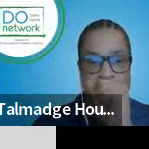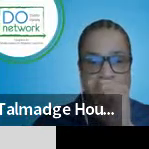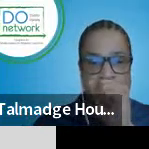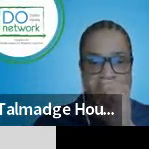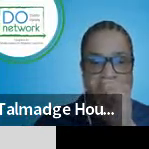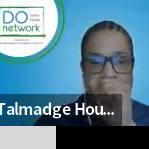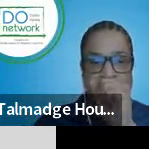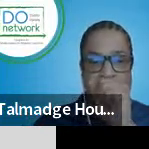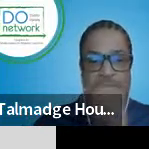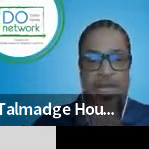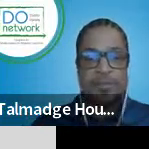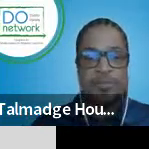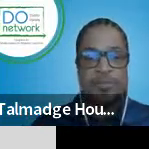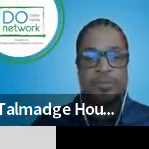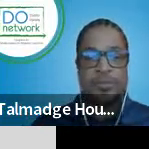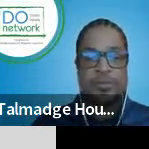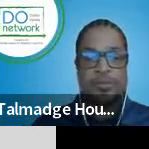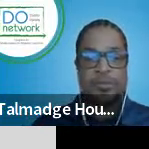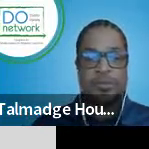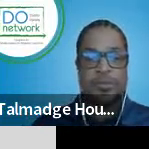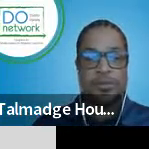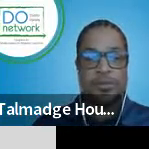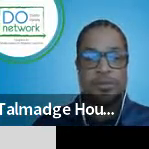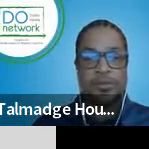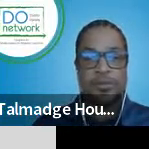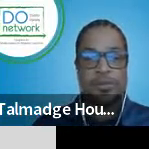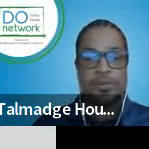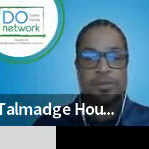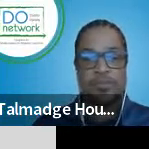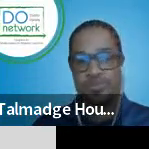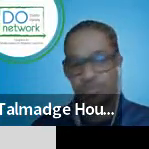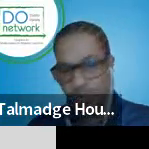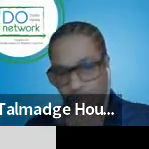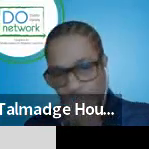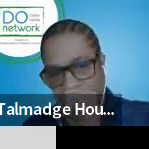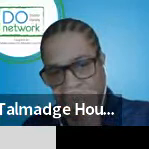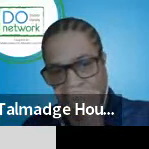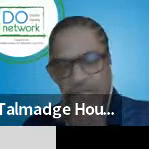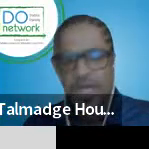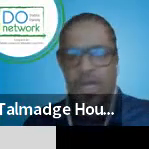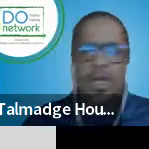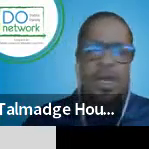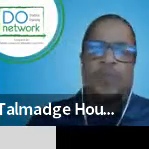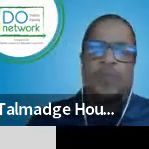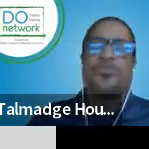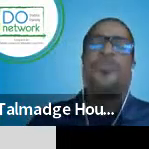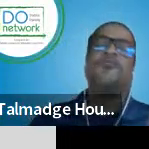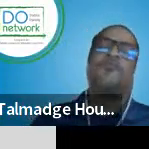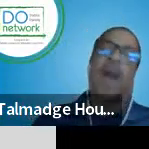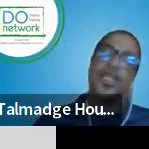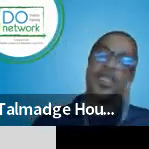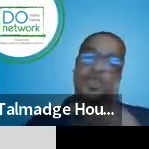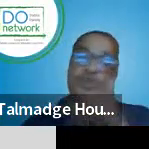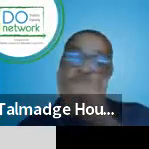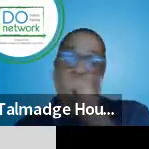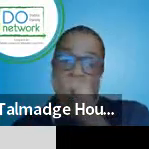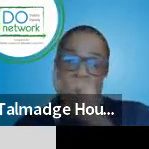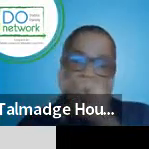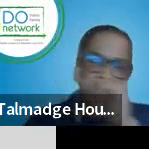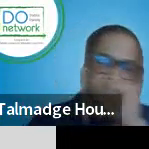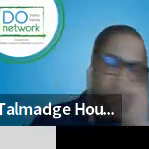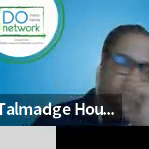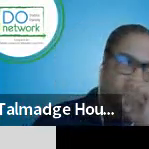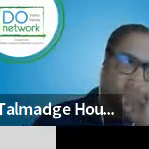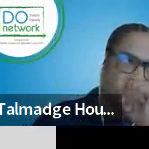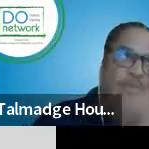Next. Sorry. You can find the DO